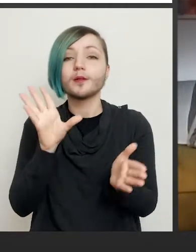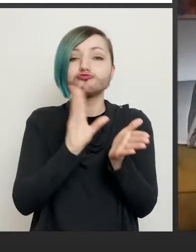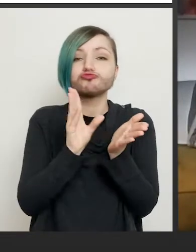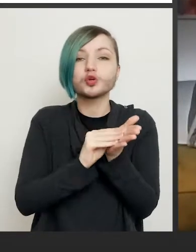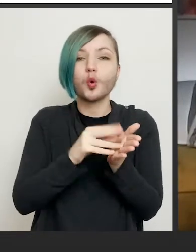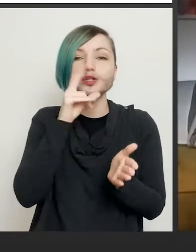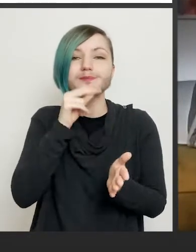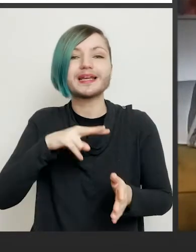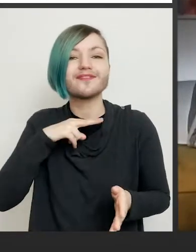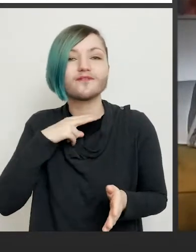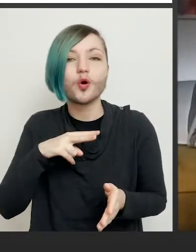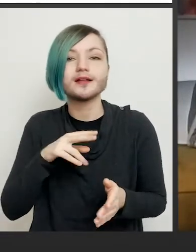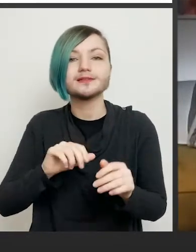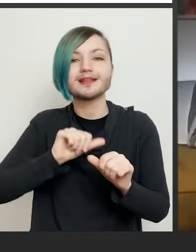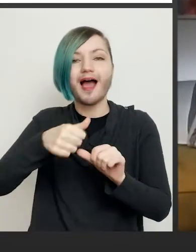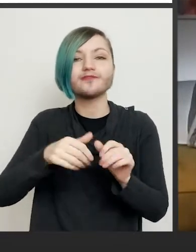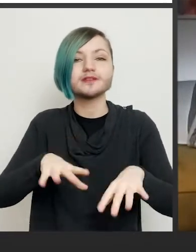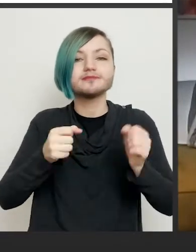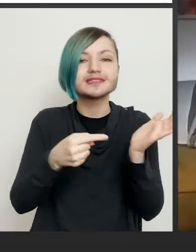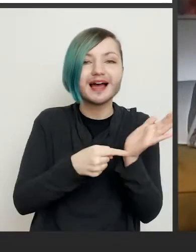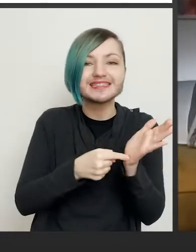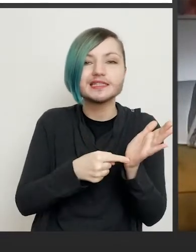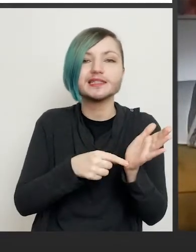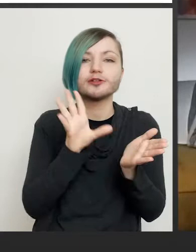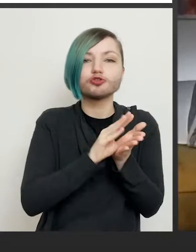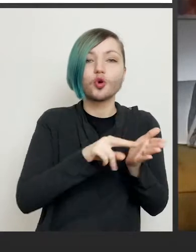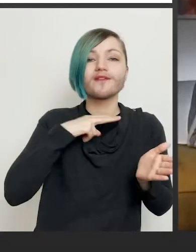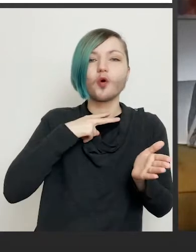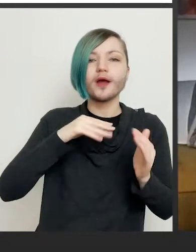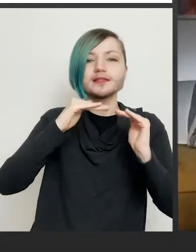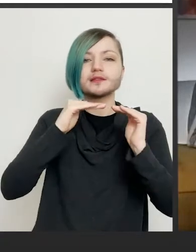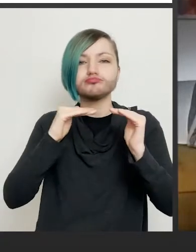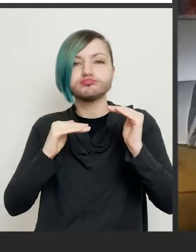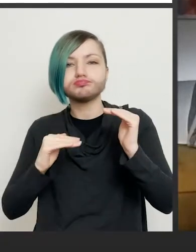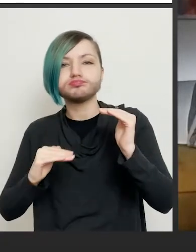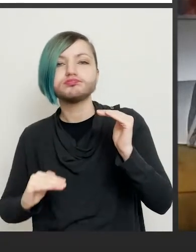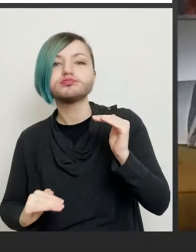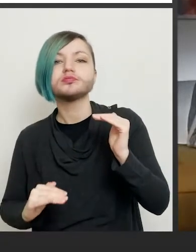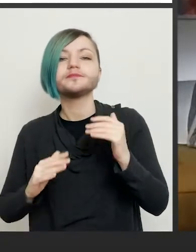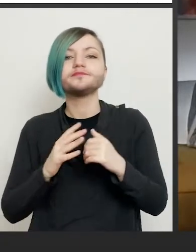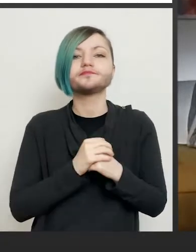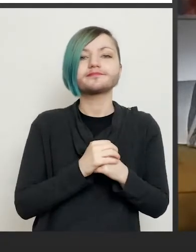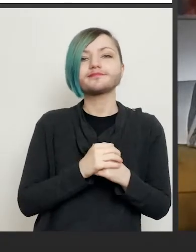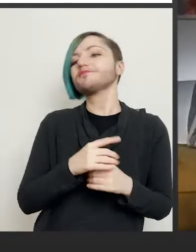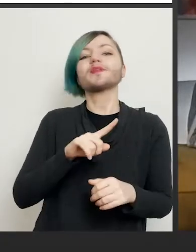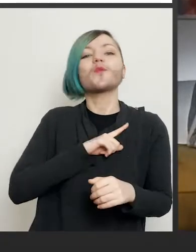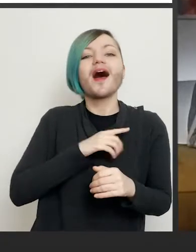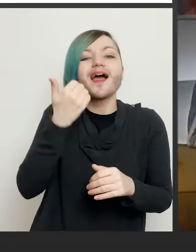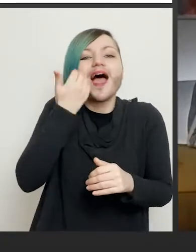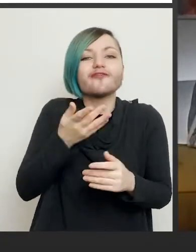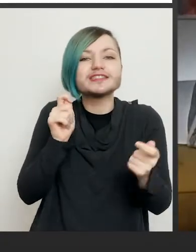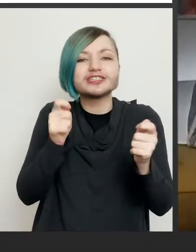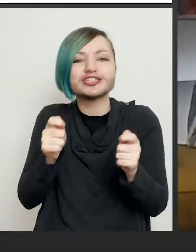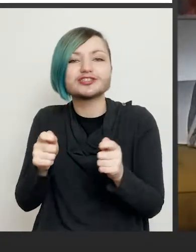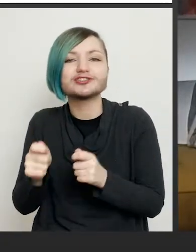example, when they first start tea or before they start tea, they, record their voice. And, you can't really notice the change because it's